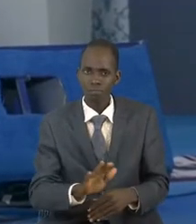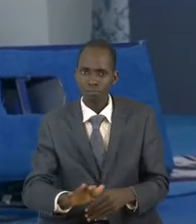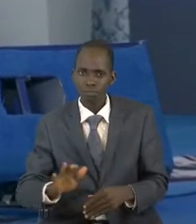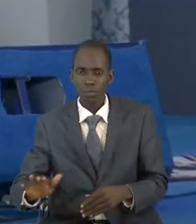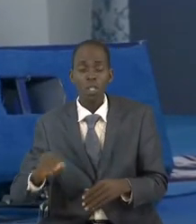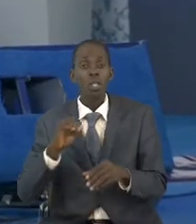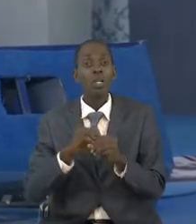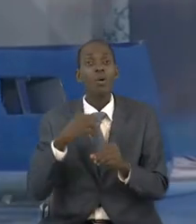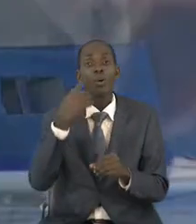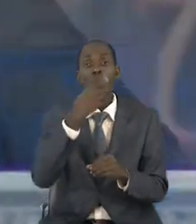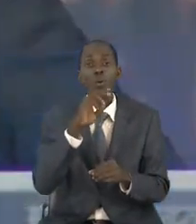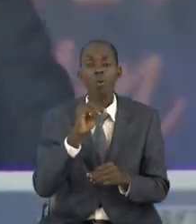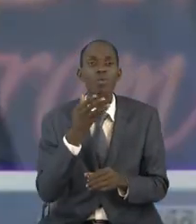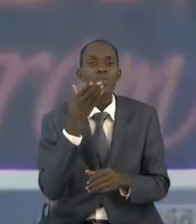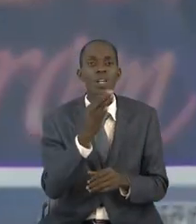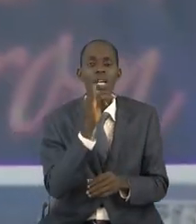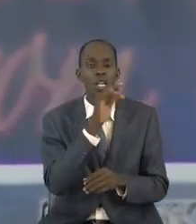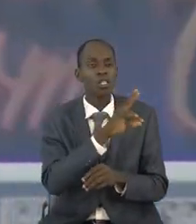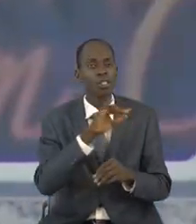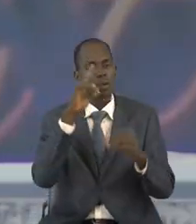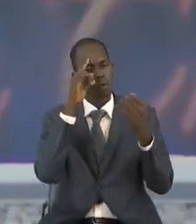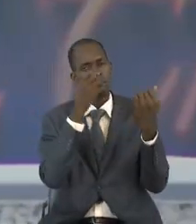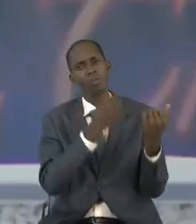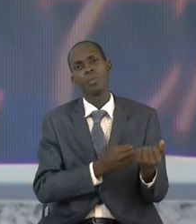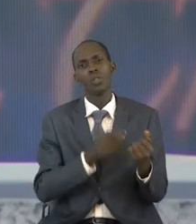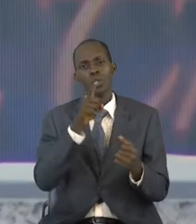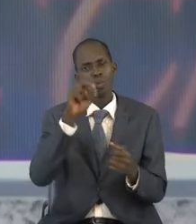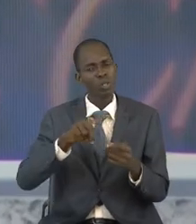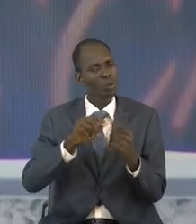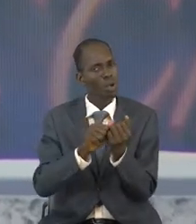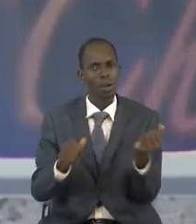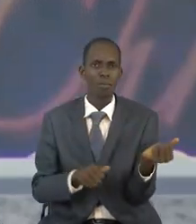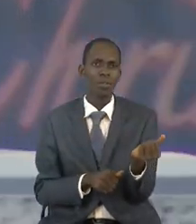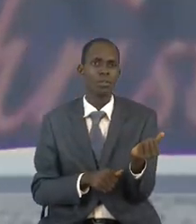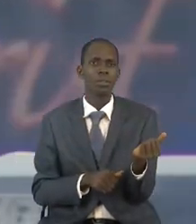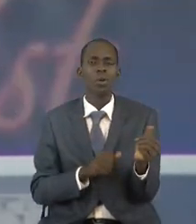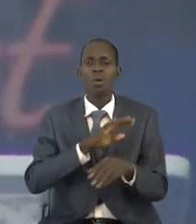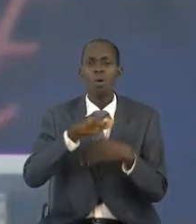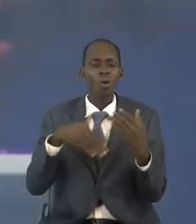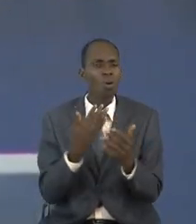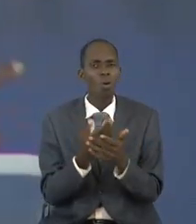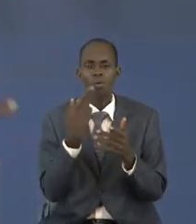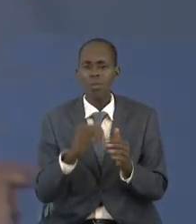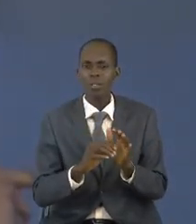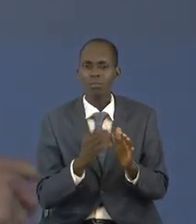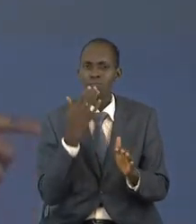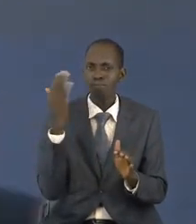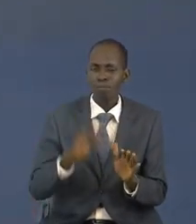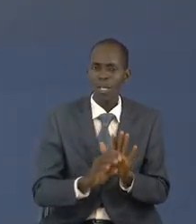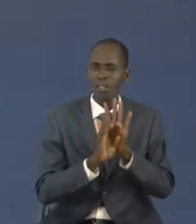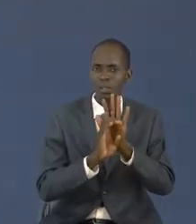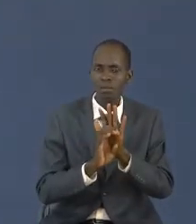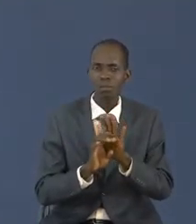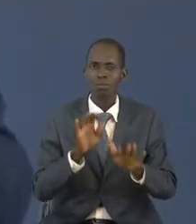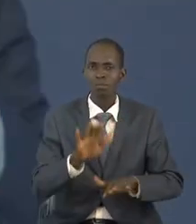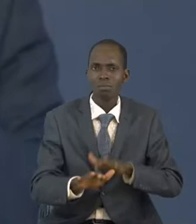whom there is no faith. You want to avoid all the footsteps of the people who